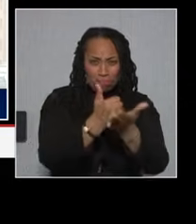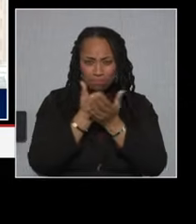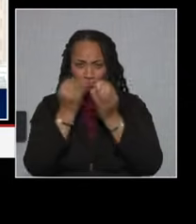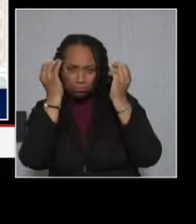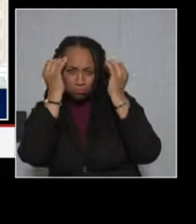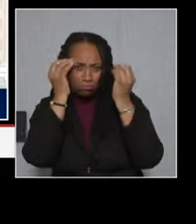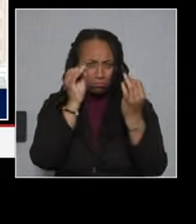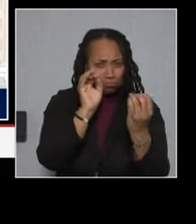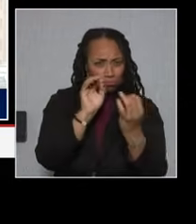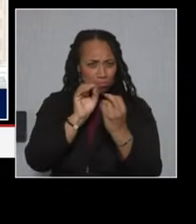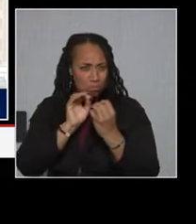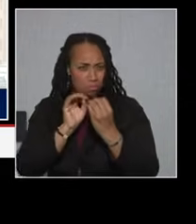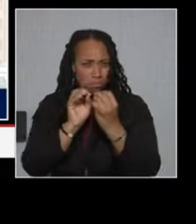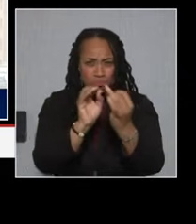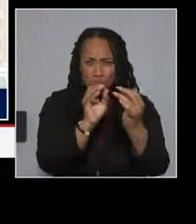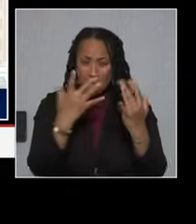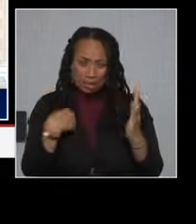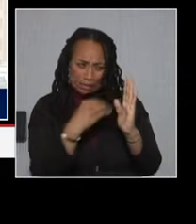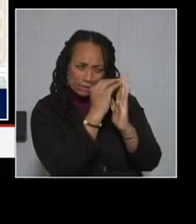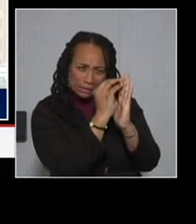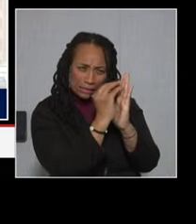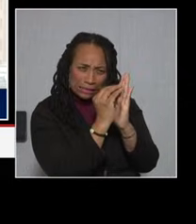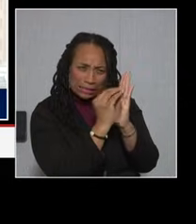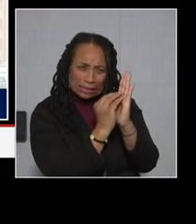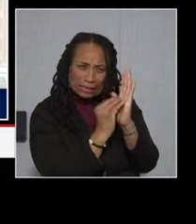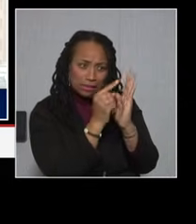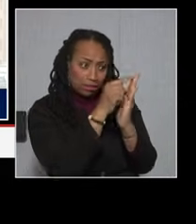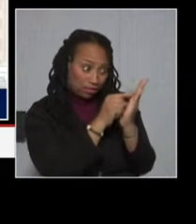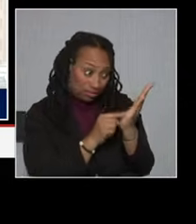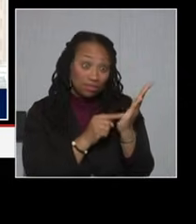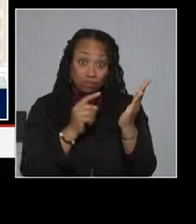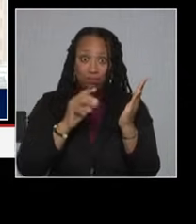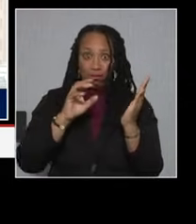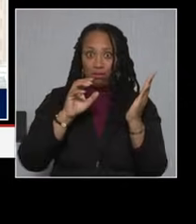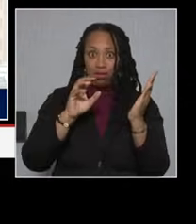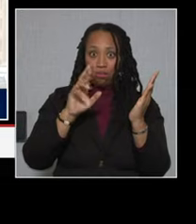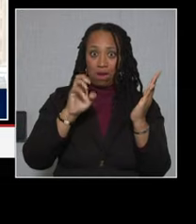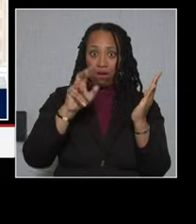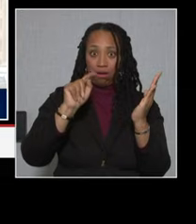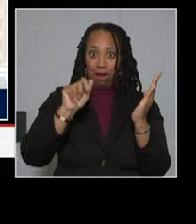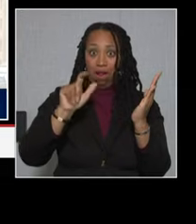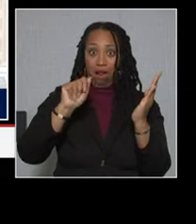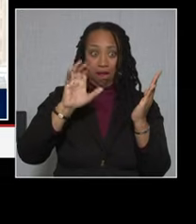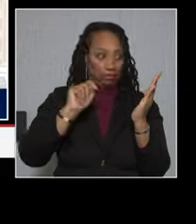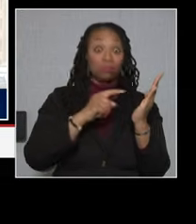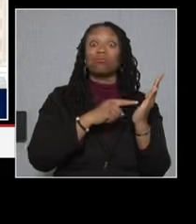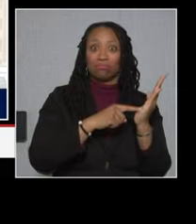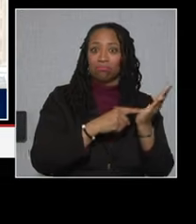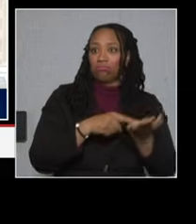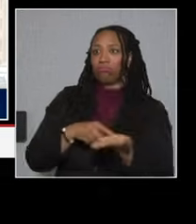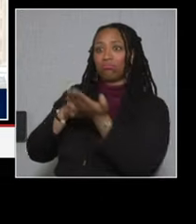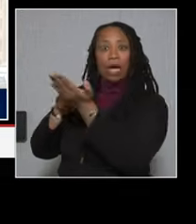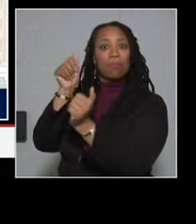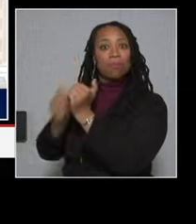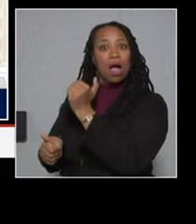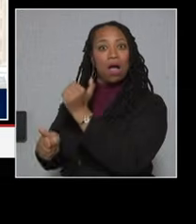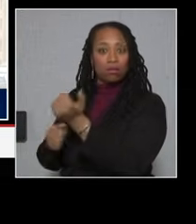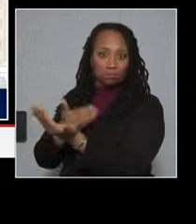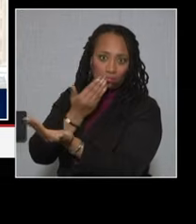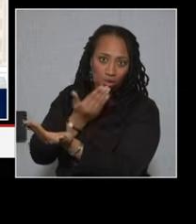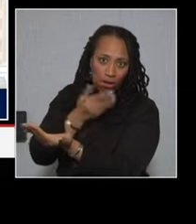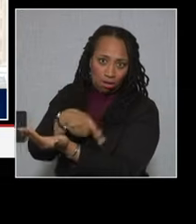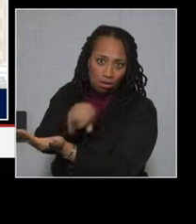as we look to the future, we are looking to push for additional measures that are designed to stabilize and strengthen our